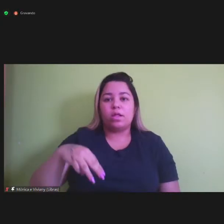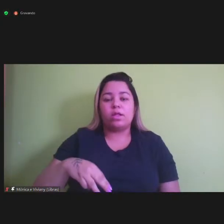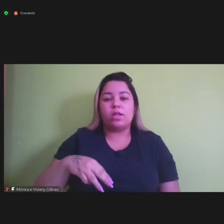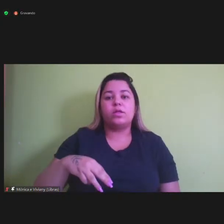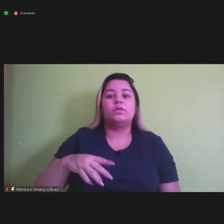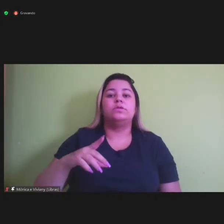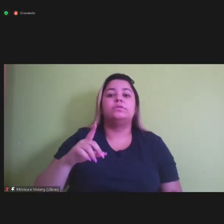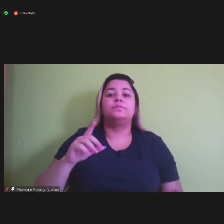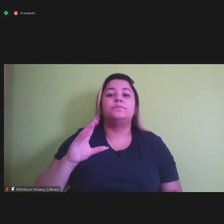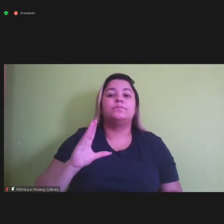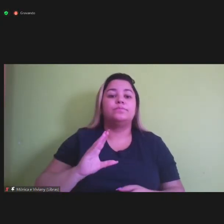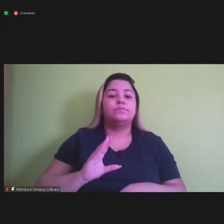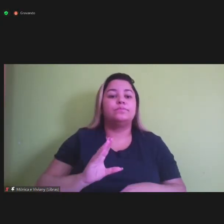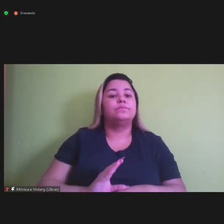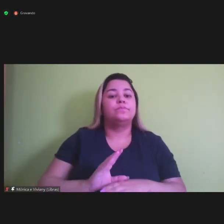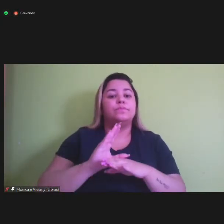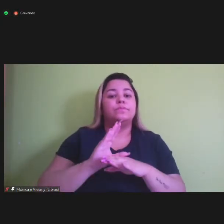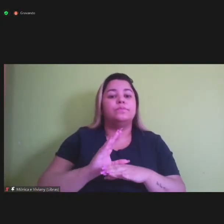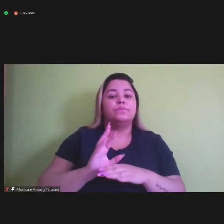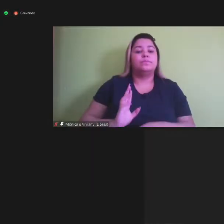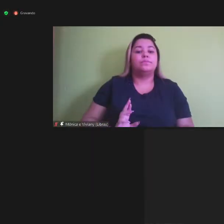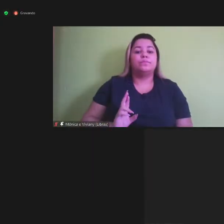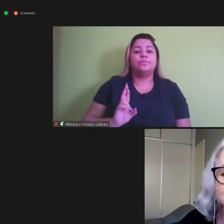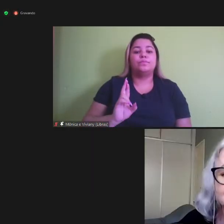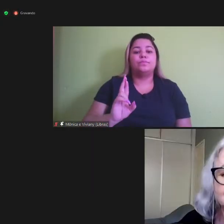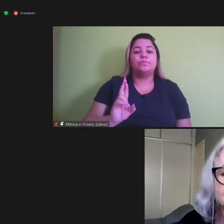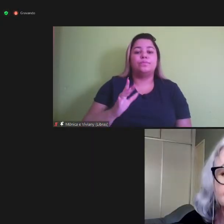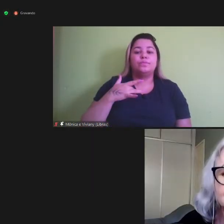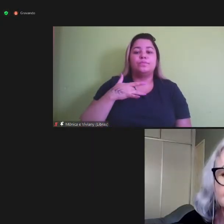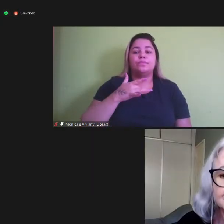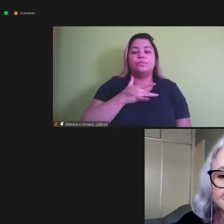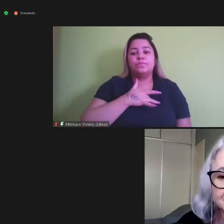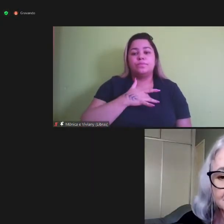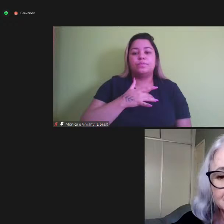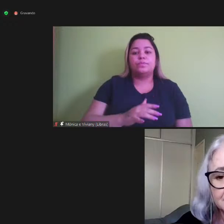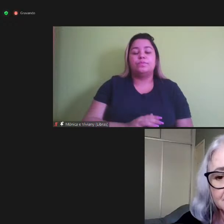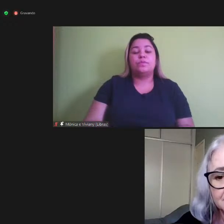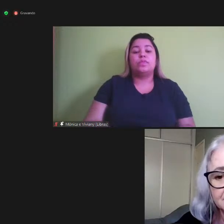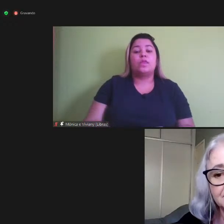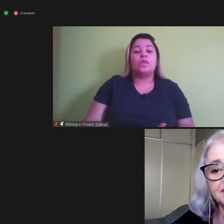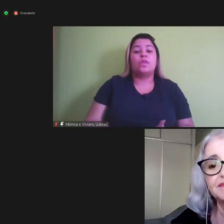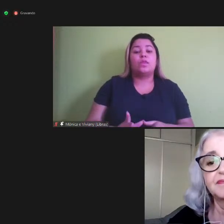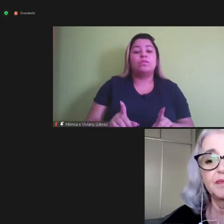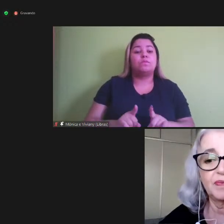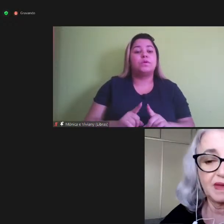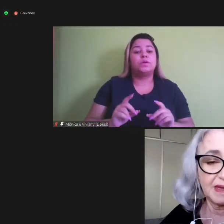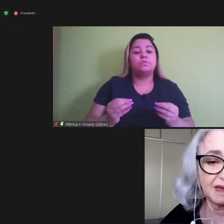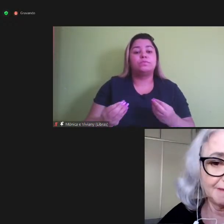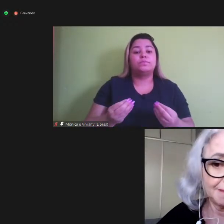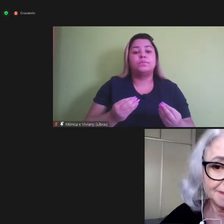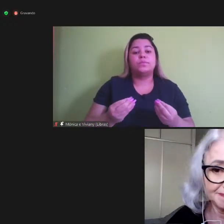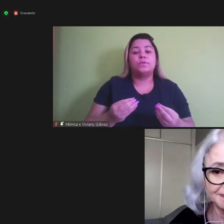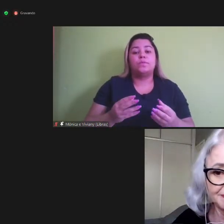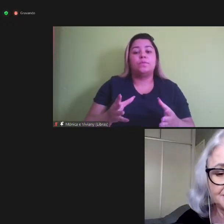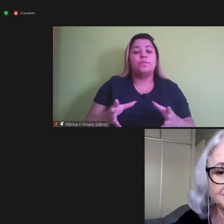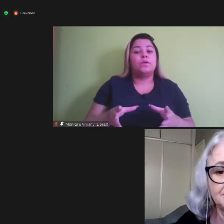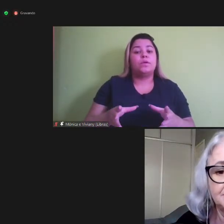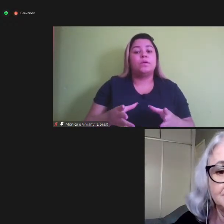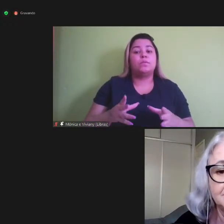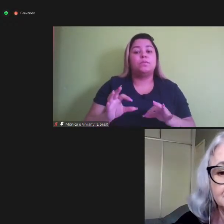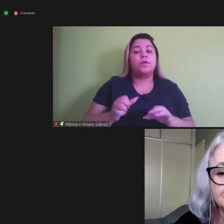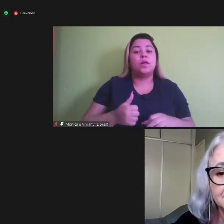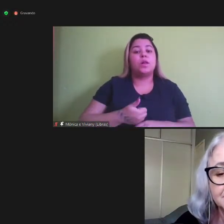Miriam Coelho, representing the National Council of Health, to help us to reflect on how to incorporate or